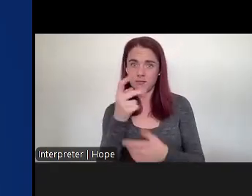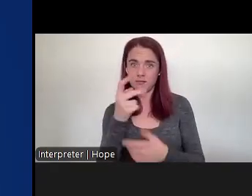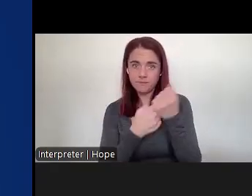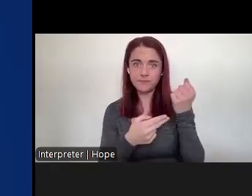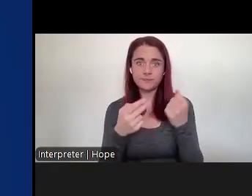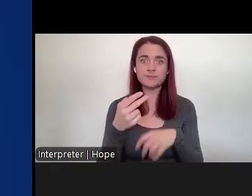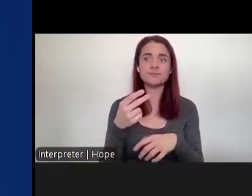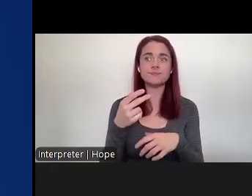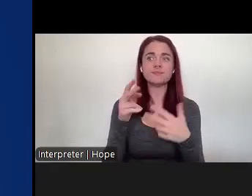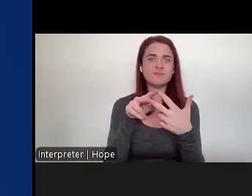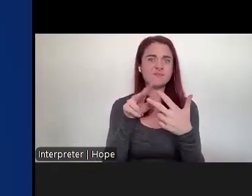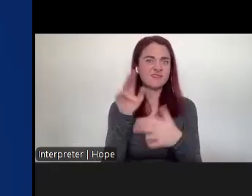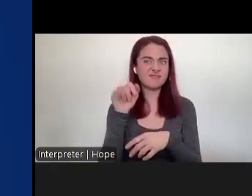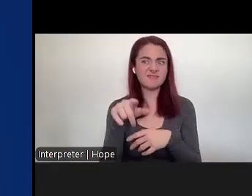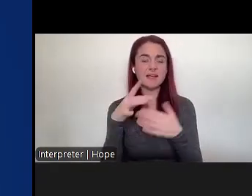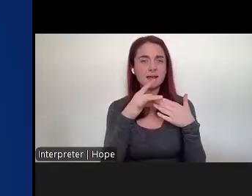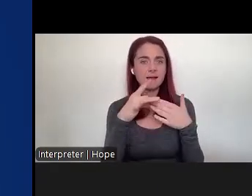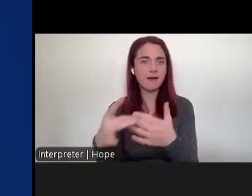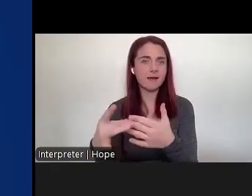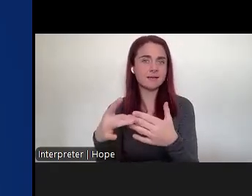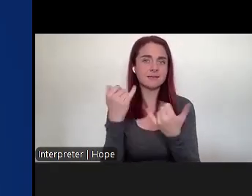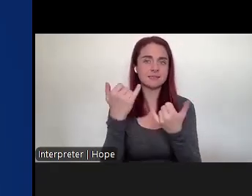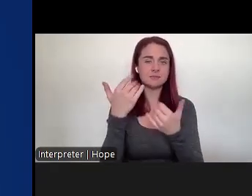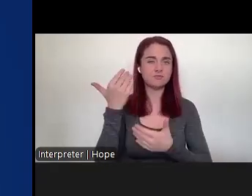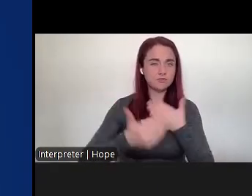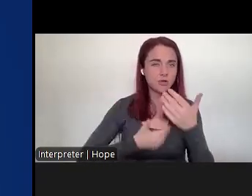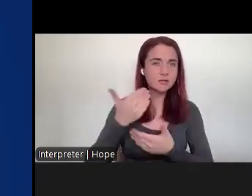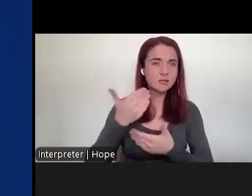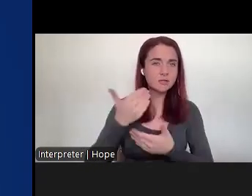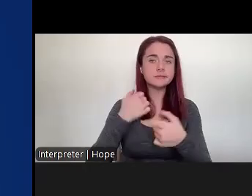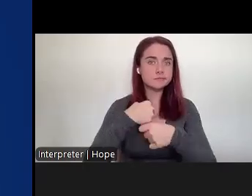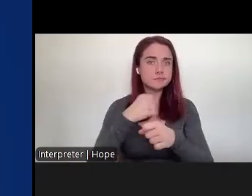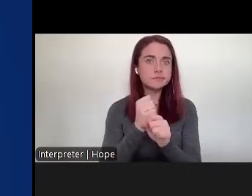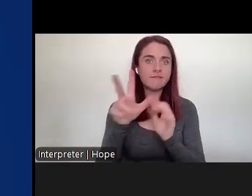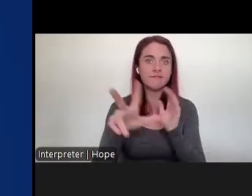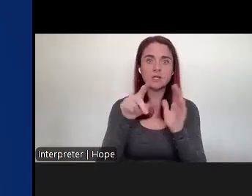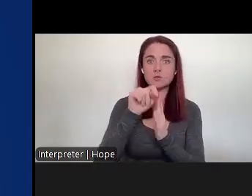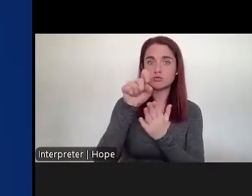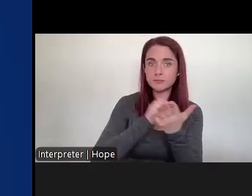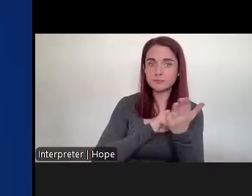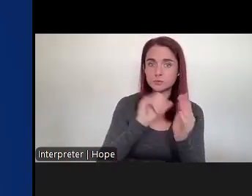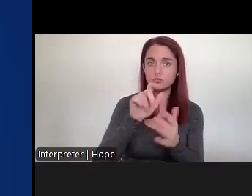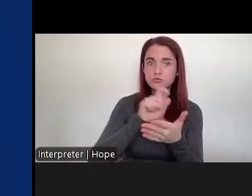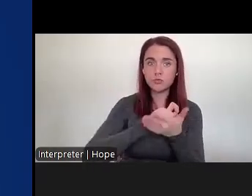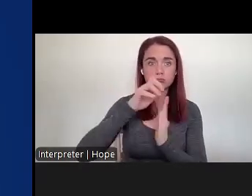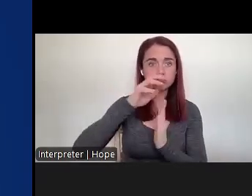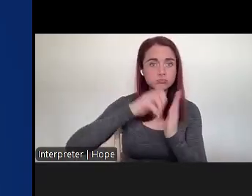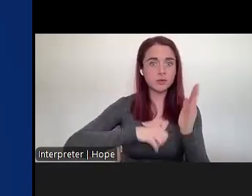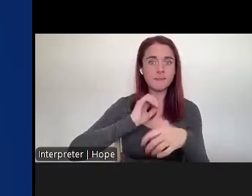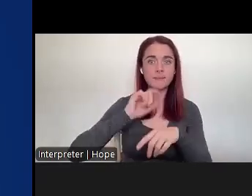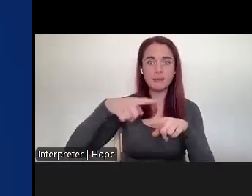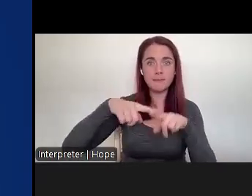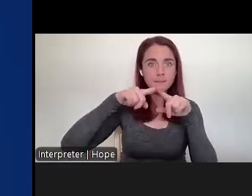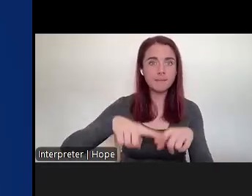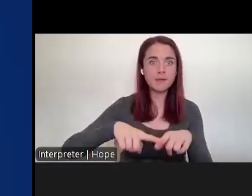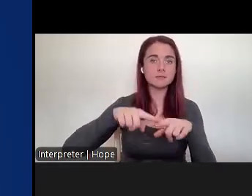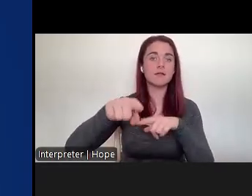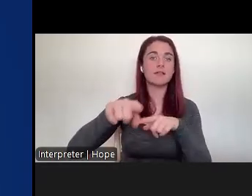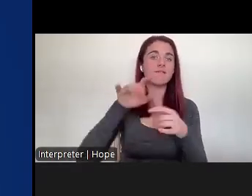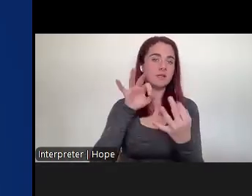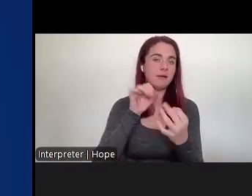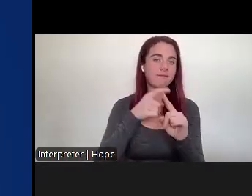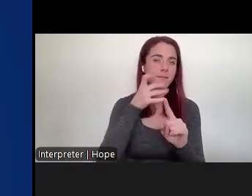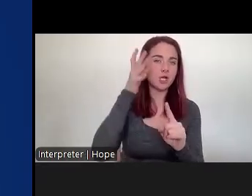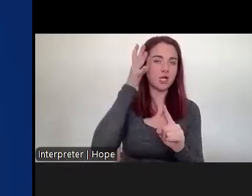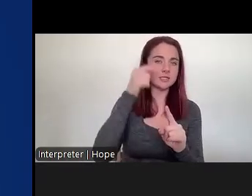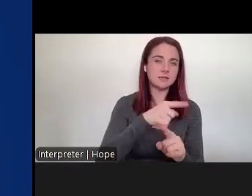who guided the video development process and developed the video scripts based on the feedback from the parents on our